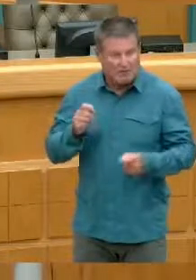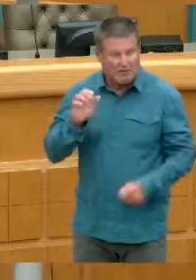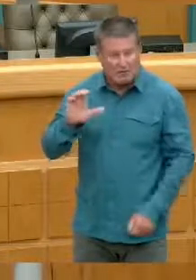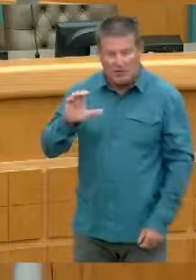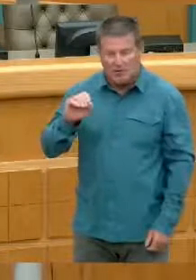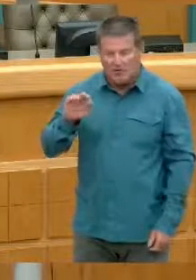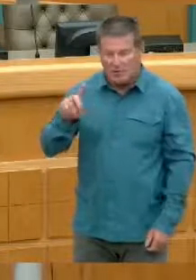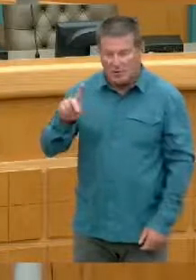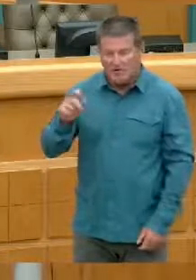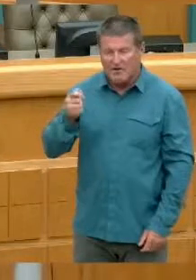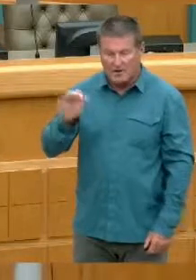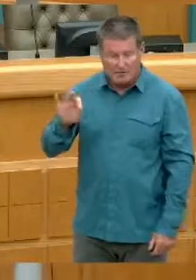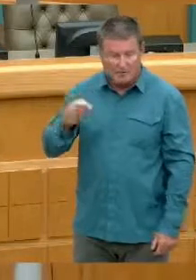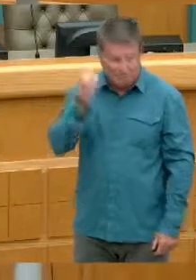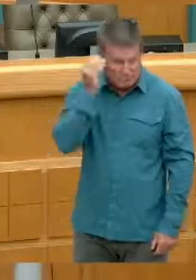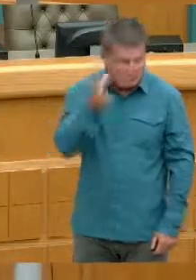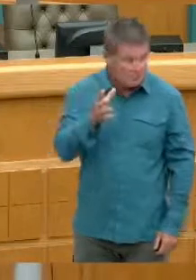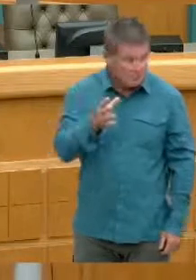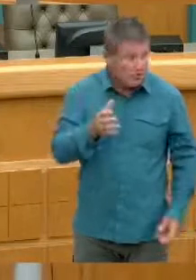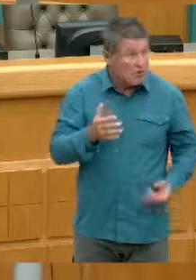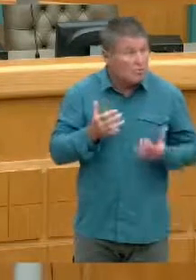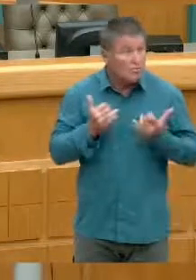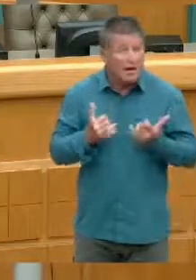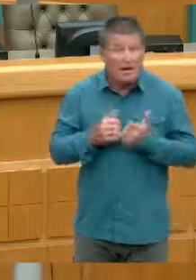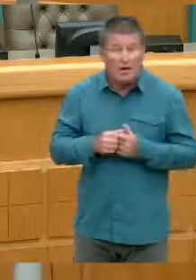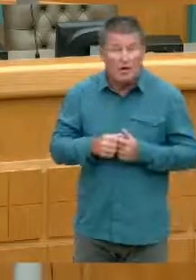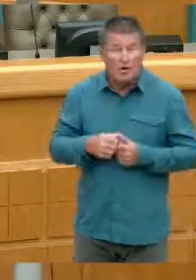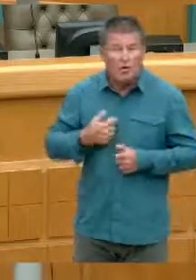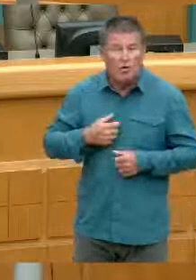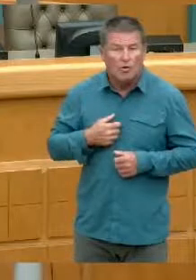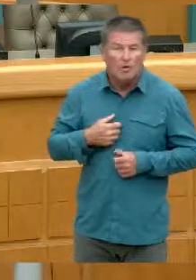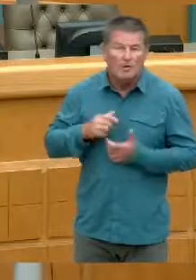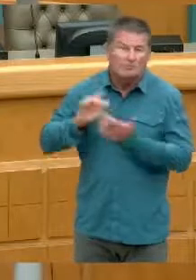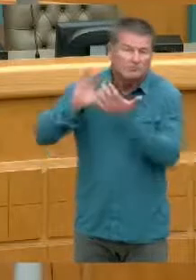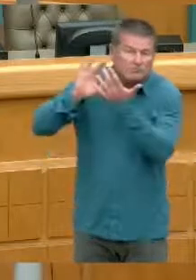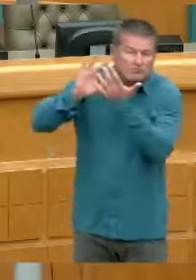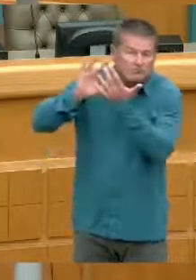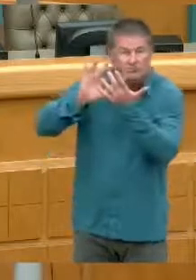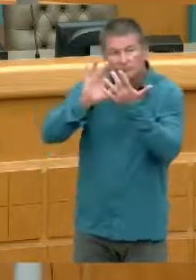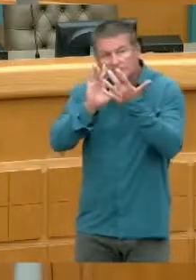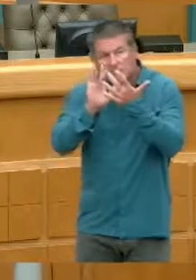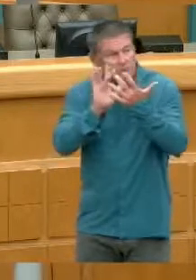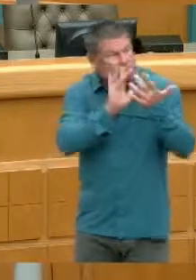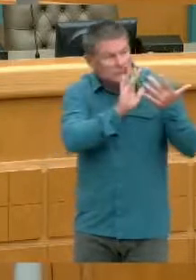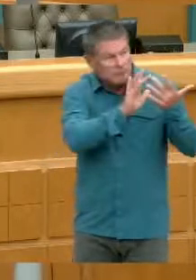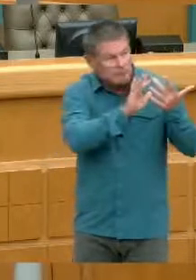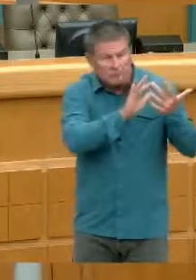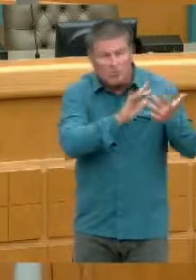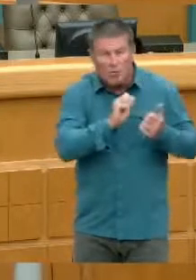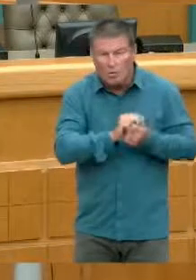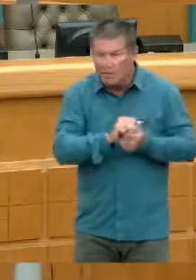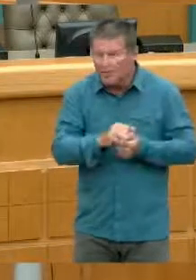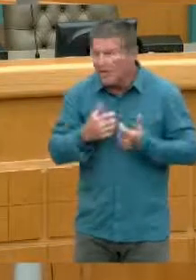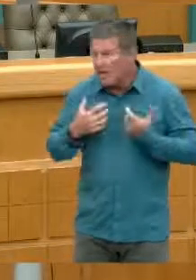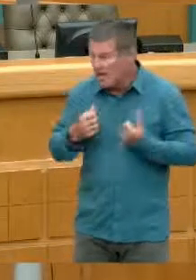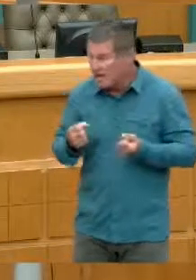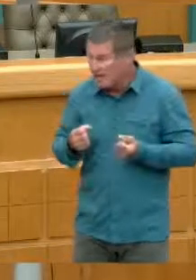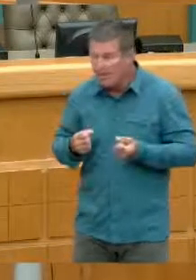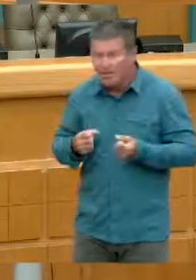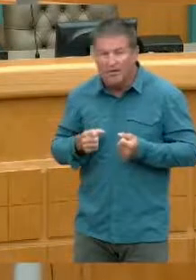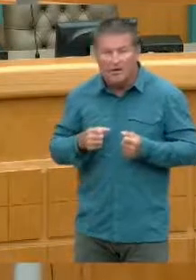And I think that everybody should know that we communicate fairly often with local medical and health